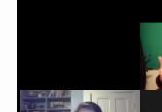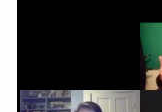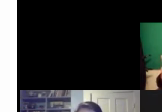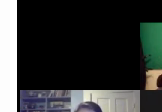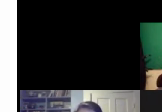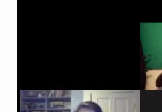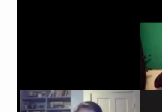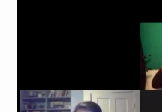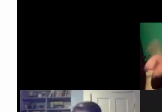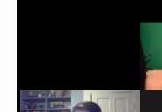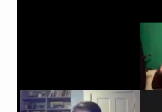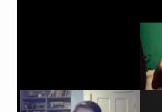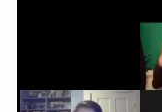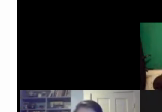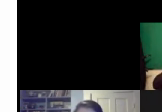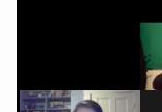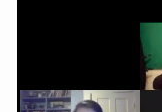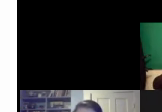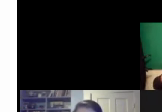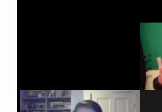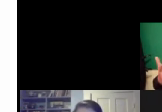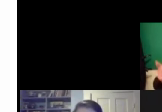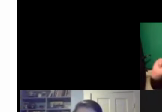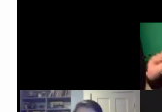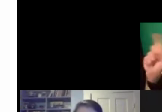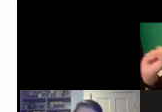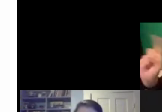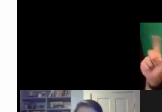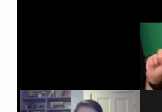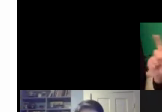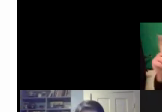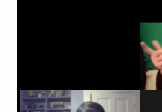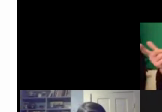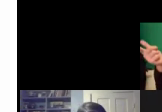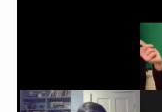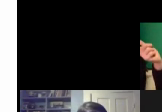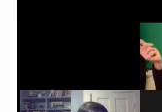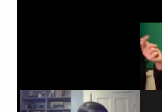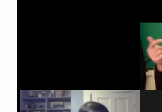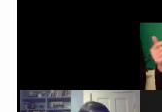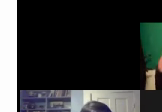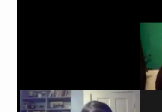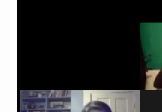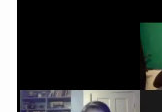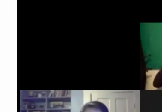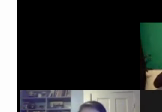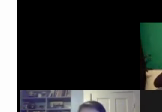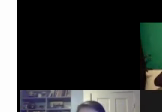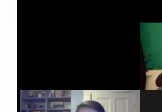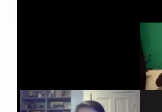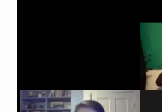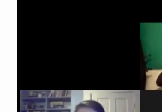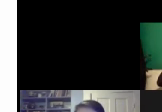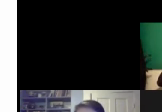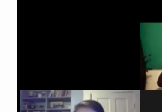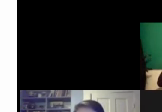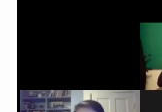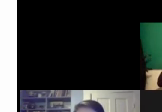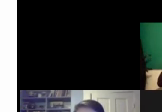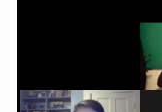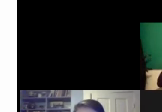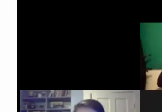where they're actually available. I also, even though I was not asked, since I used to live in Weston, wanted to remind Lori